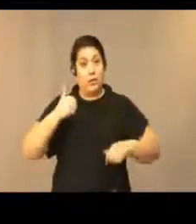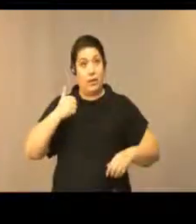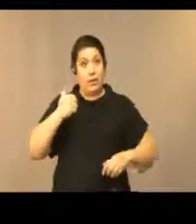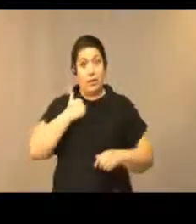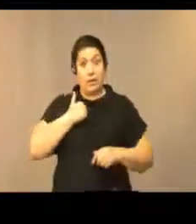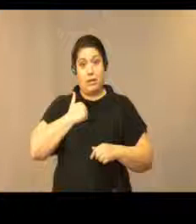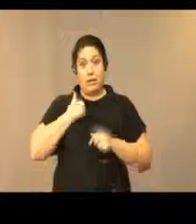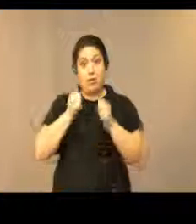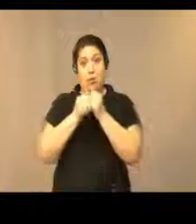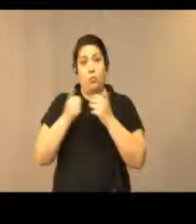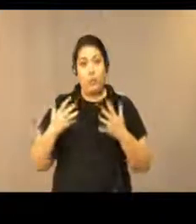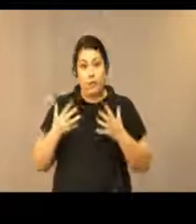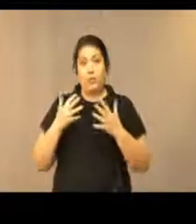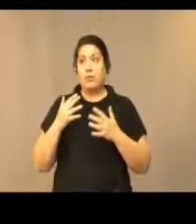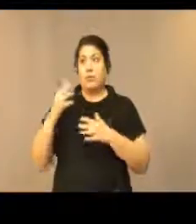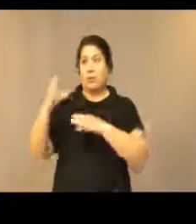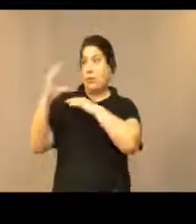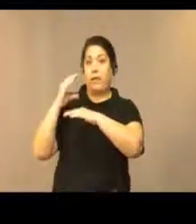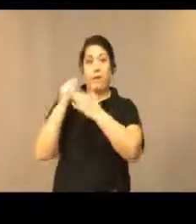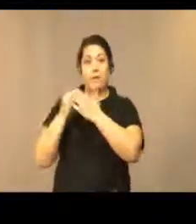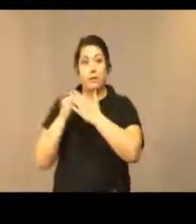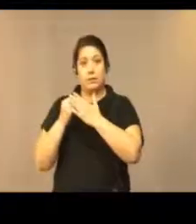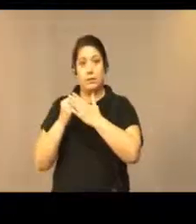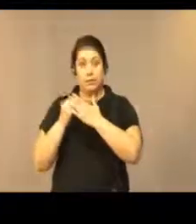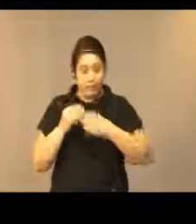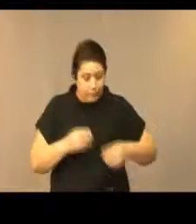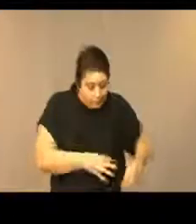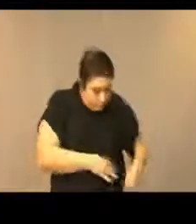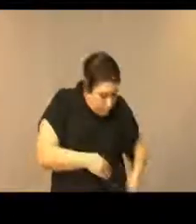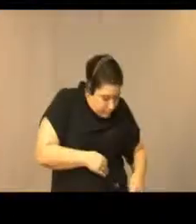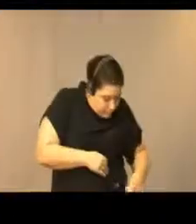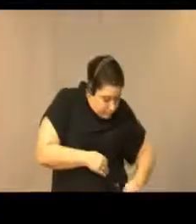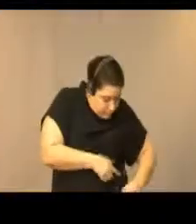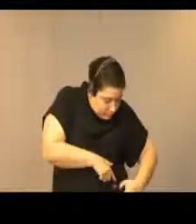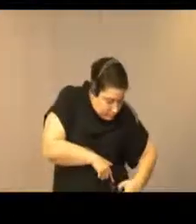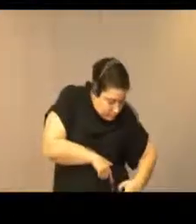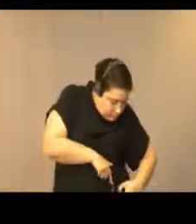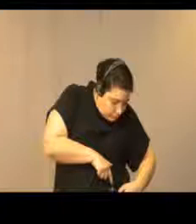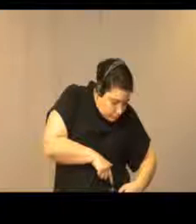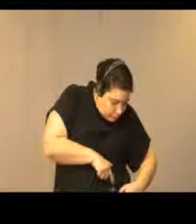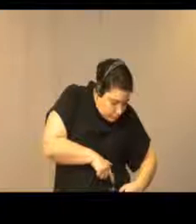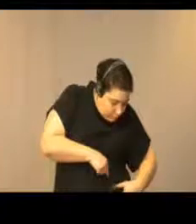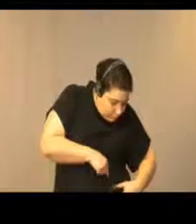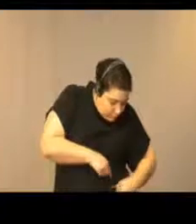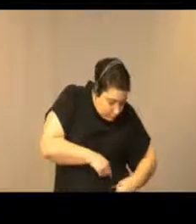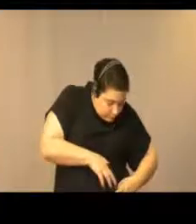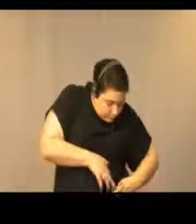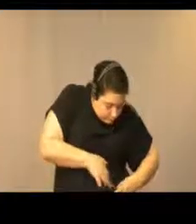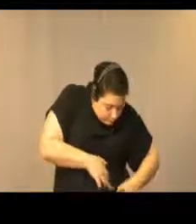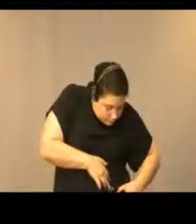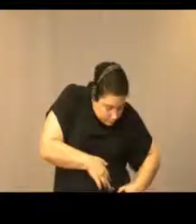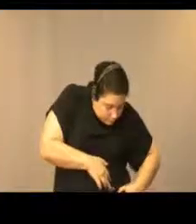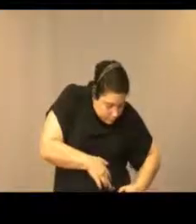So I'm sure we're all aware that the frequency of disability within the Indigenous population of Canada is twice that of the